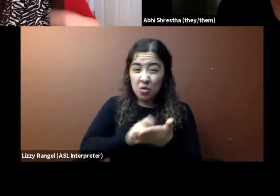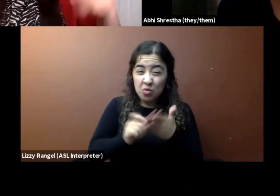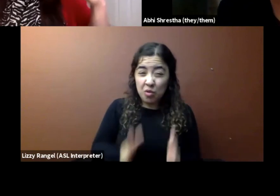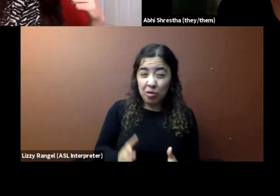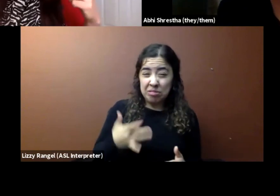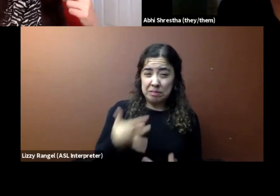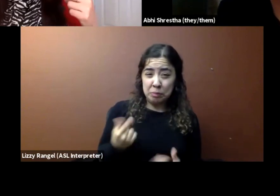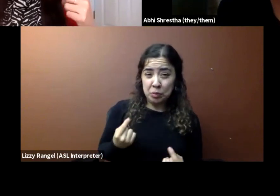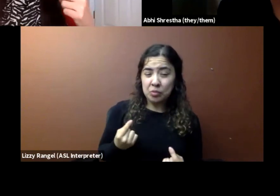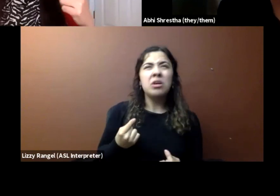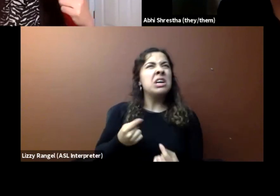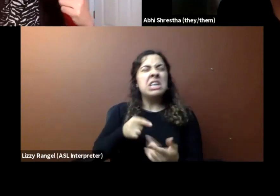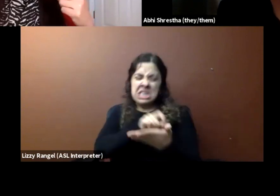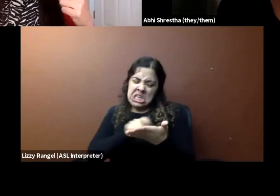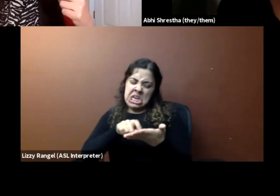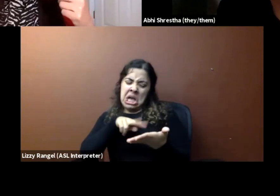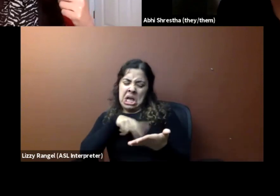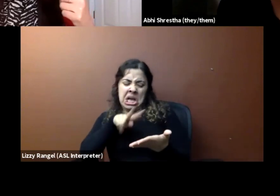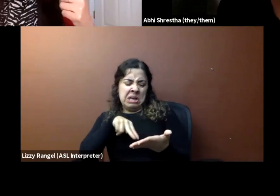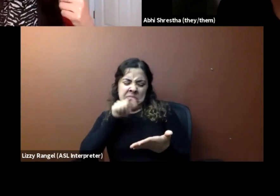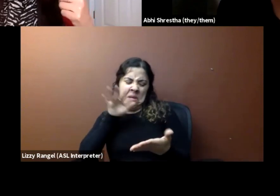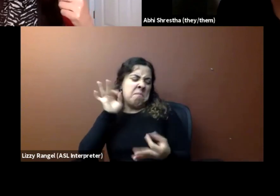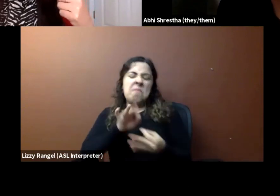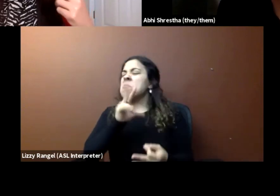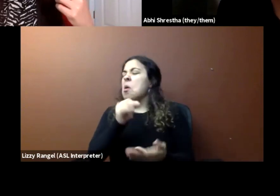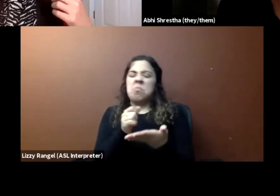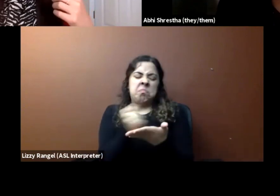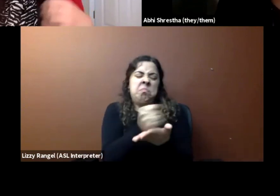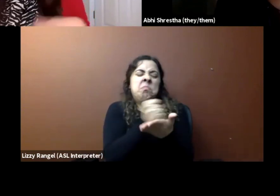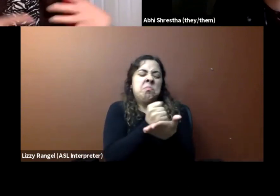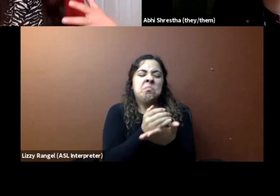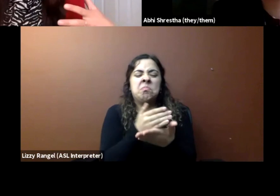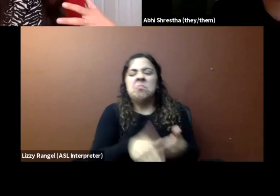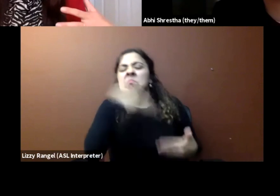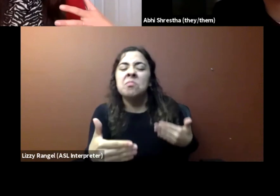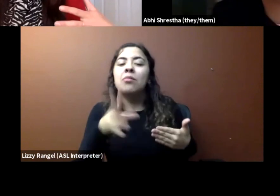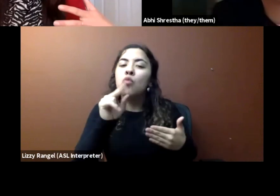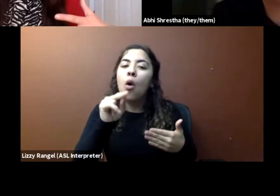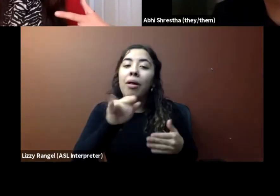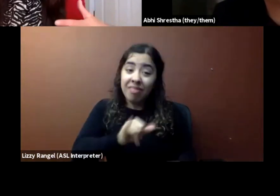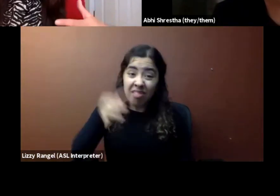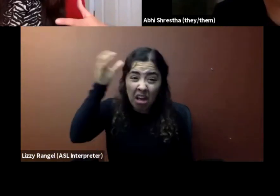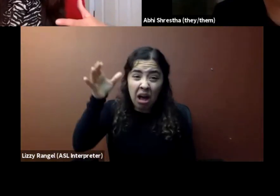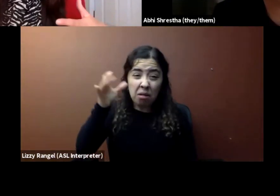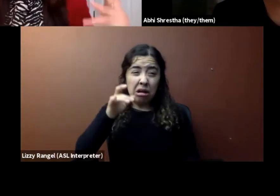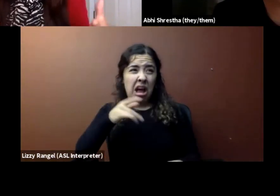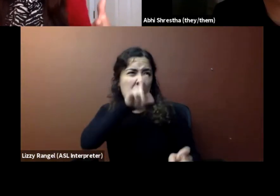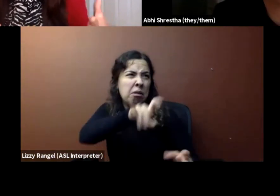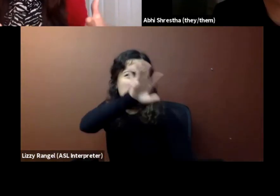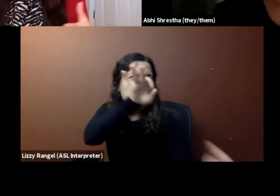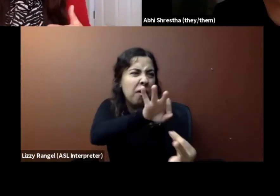are perfectionists, and it's really important to just kind of let that go for a little while and